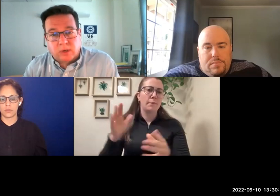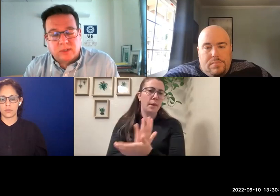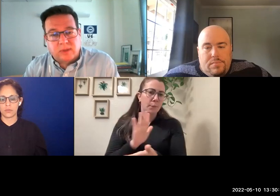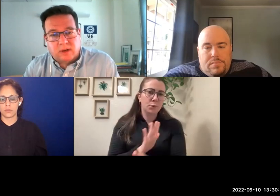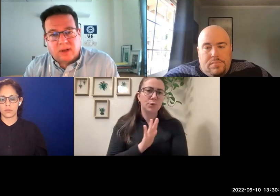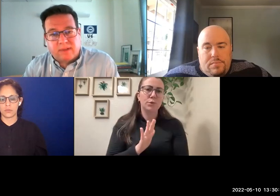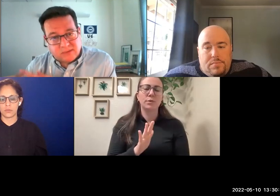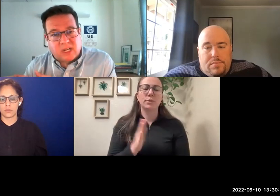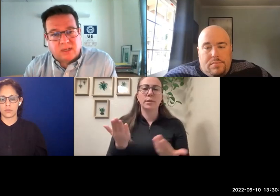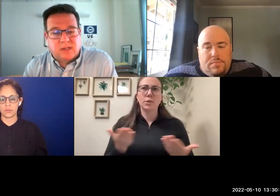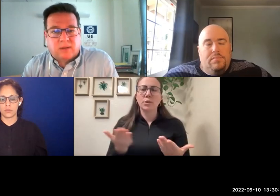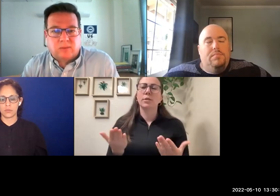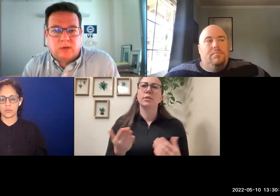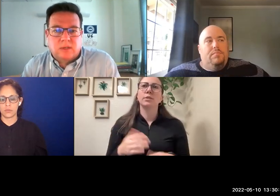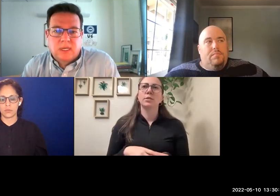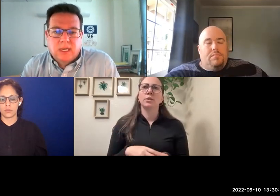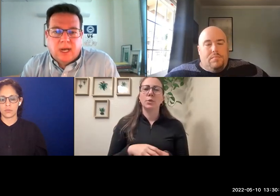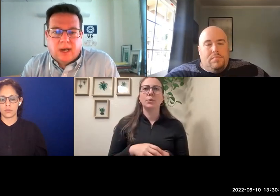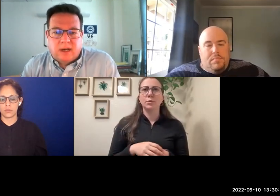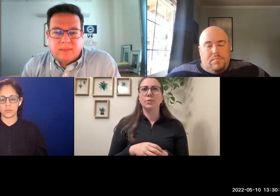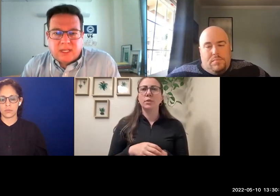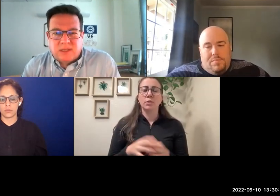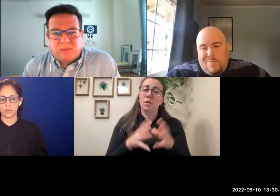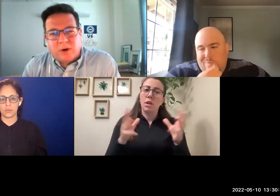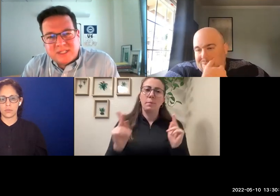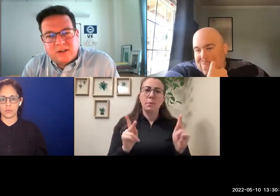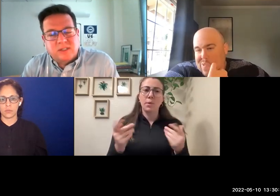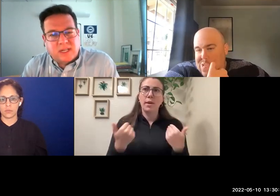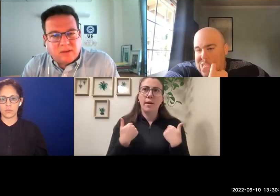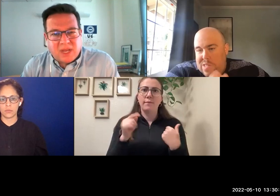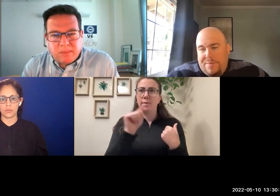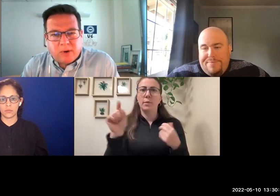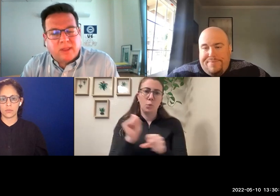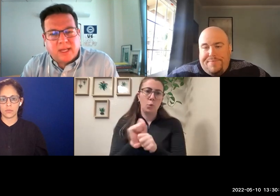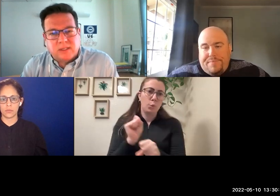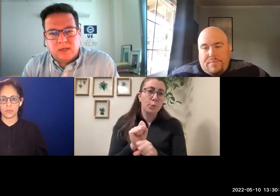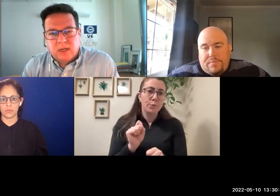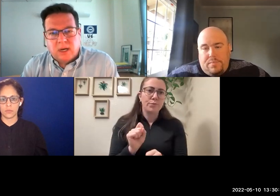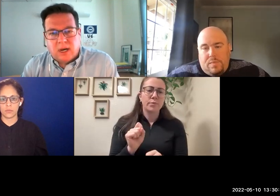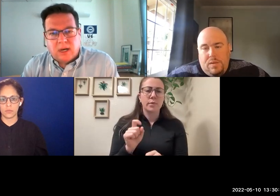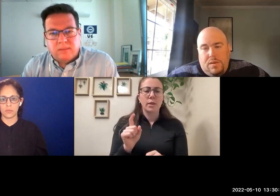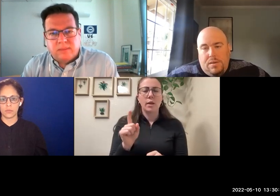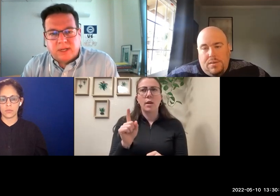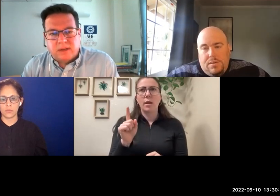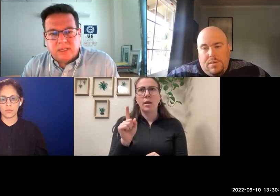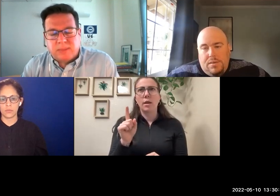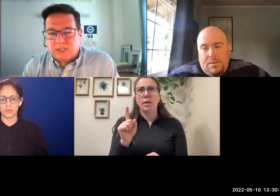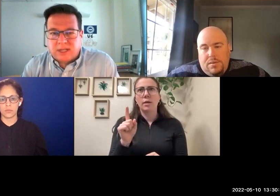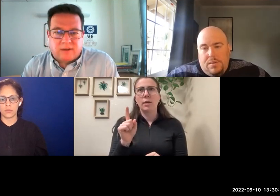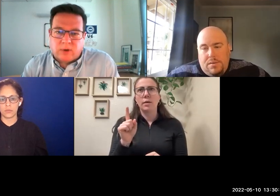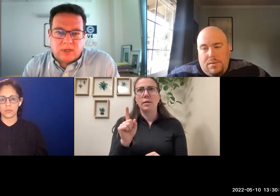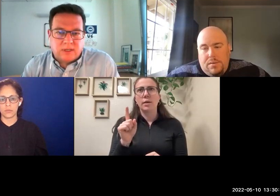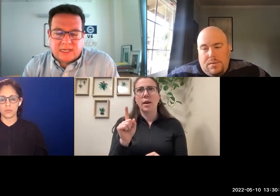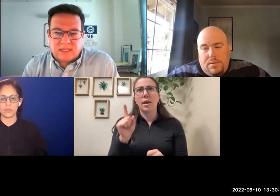populations of workers have lots of undocumented workers. And some worker centers, I think, are maybe part of the answer, but